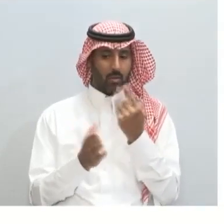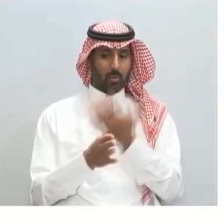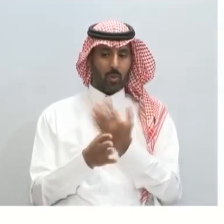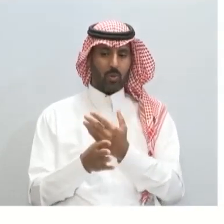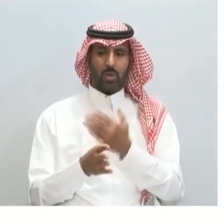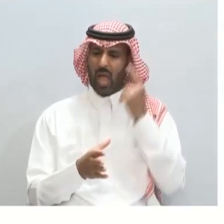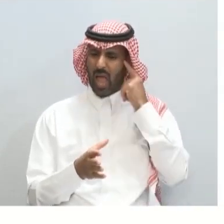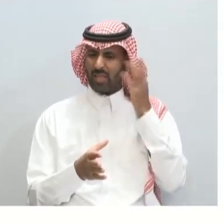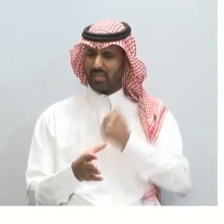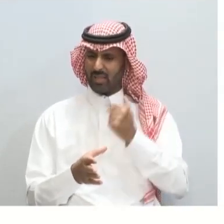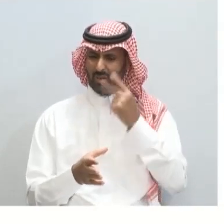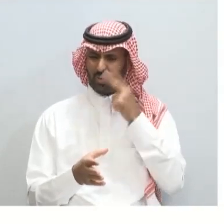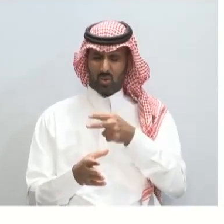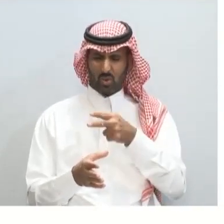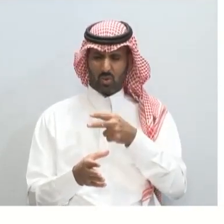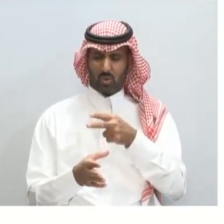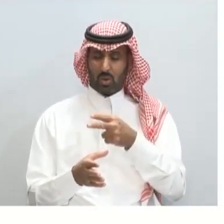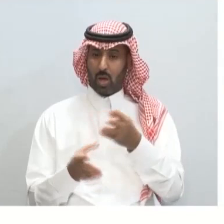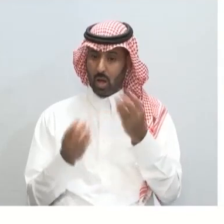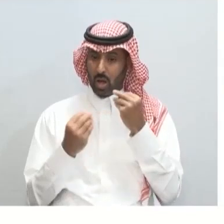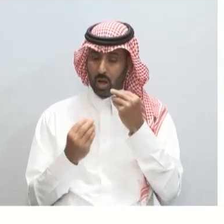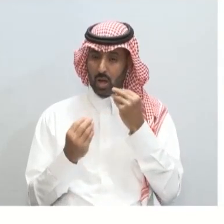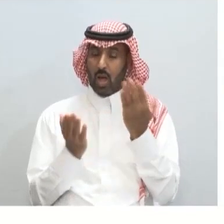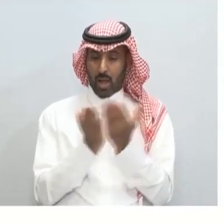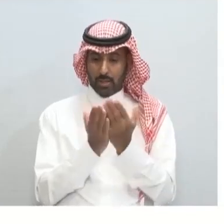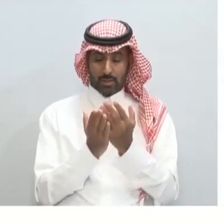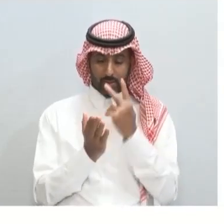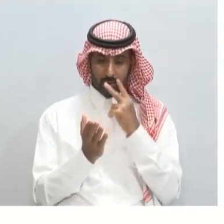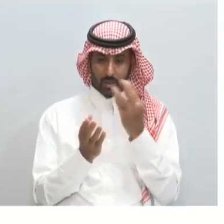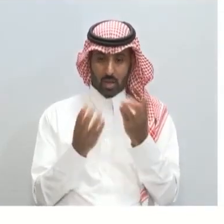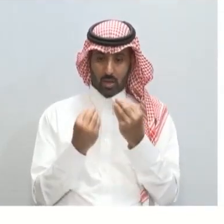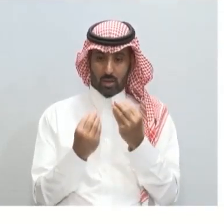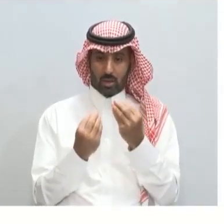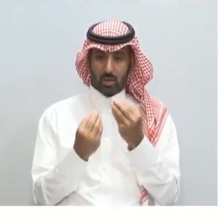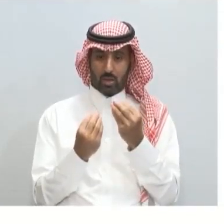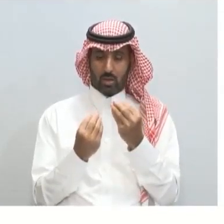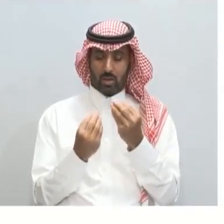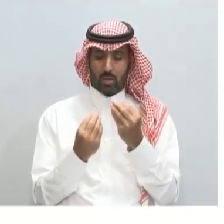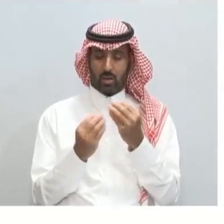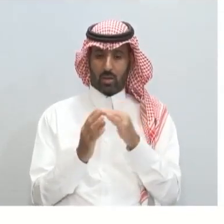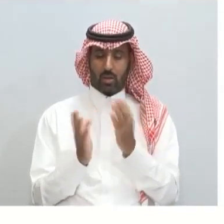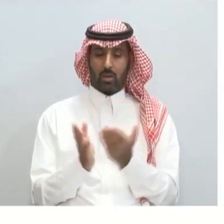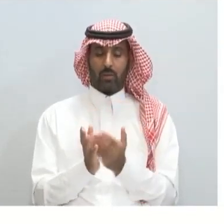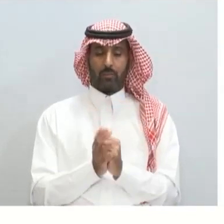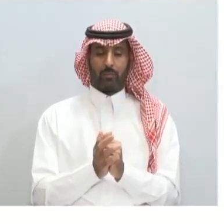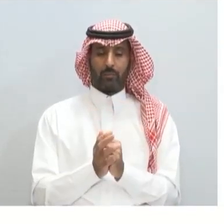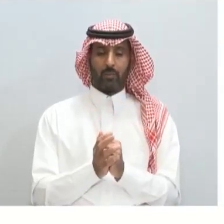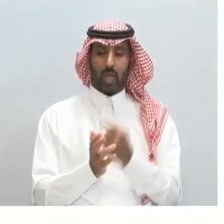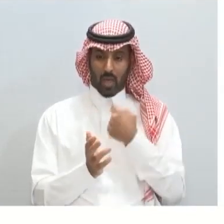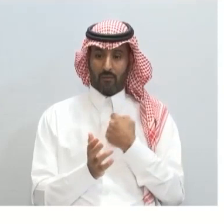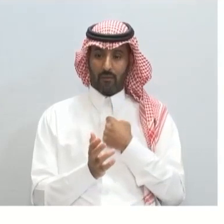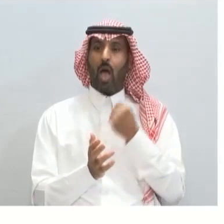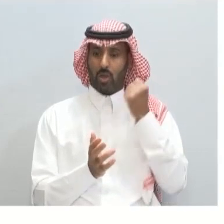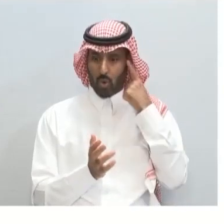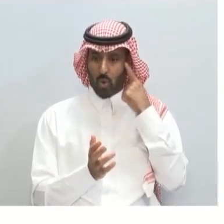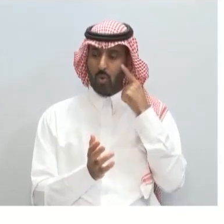hard it would be I took the courses so let's see the answer here if I